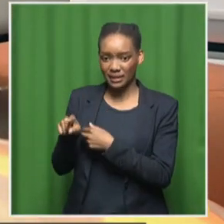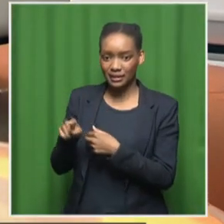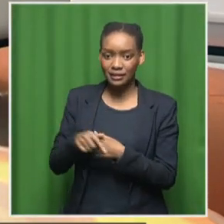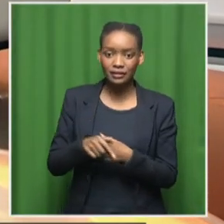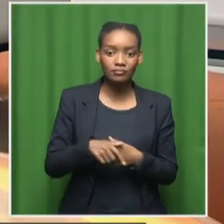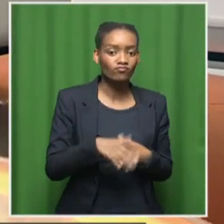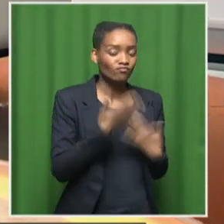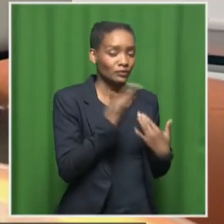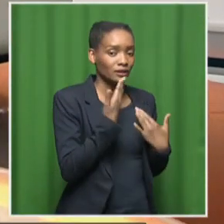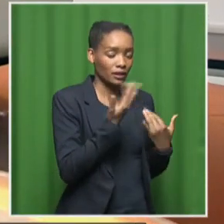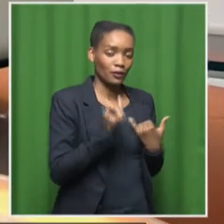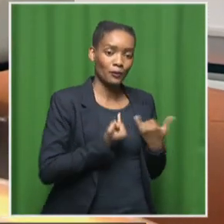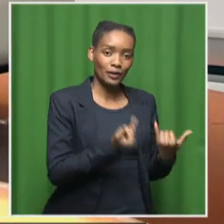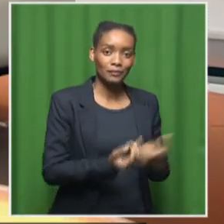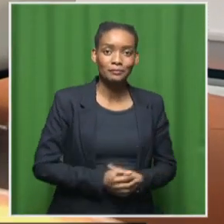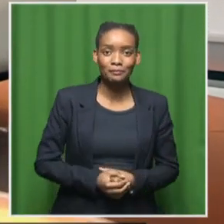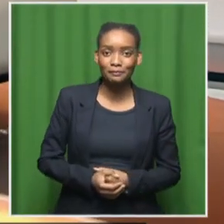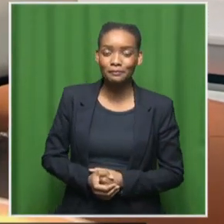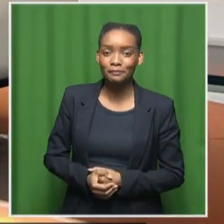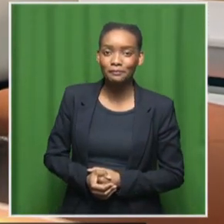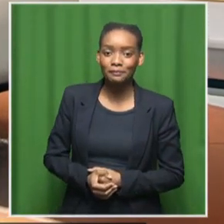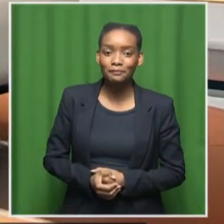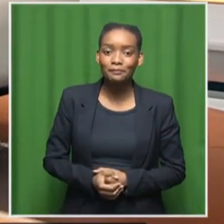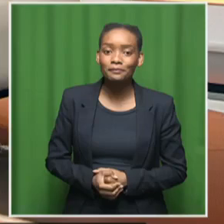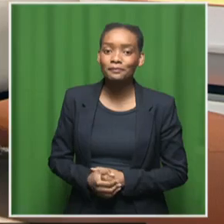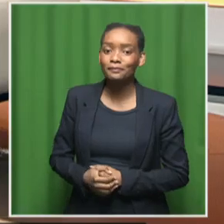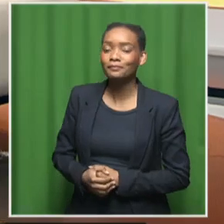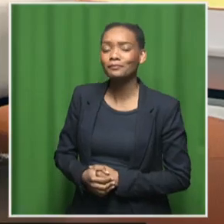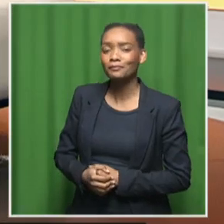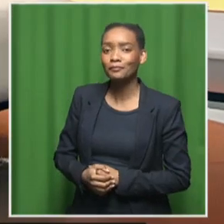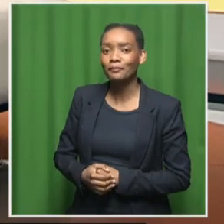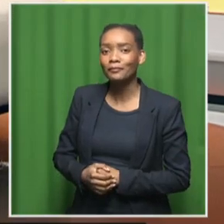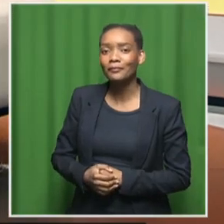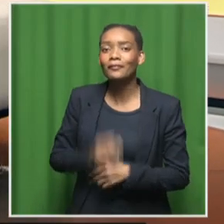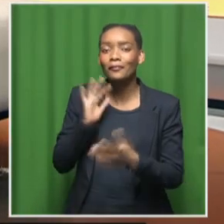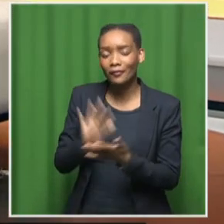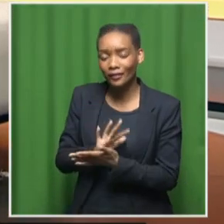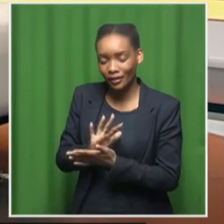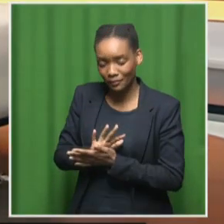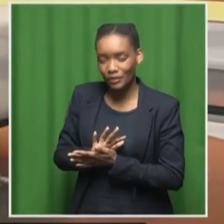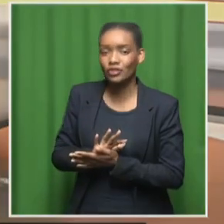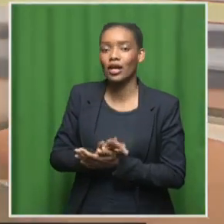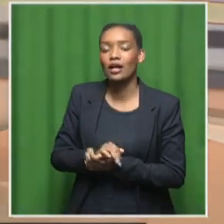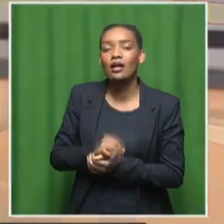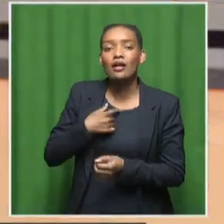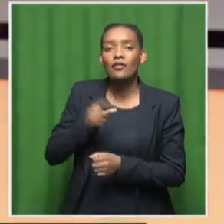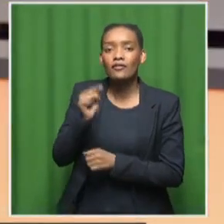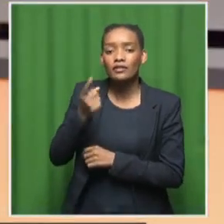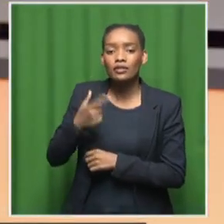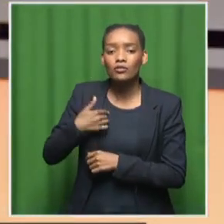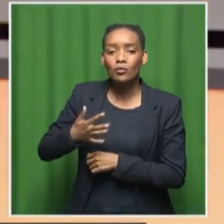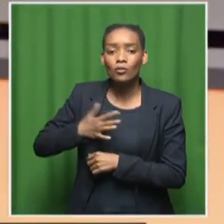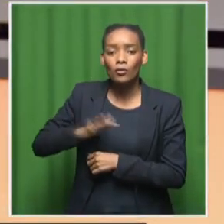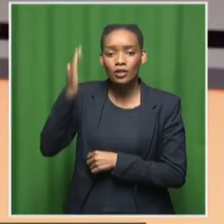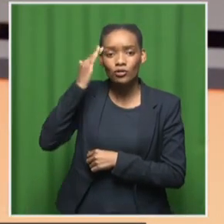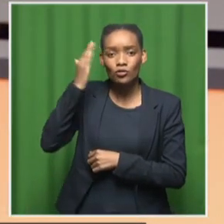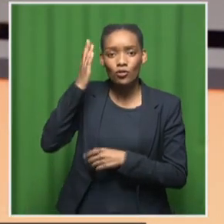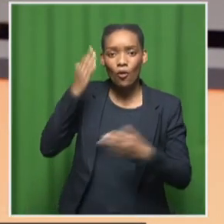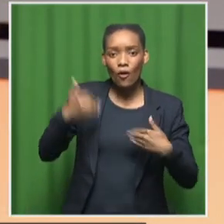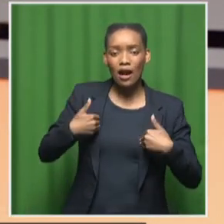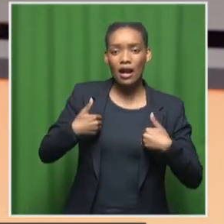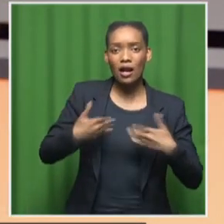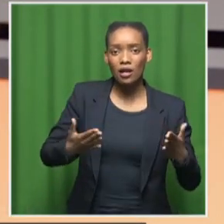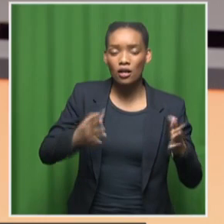so much for having me. It's an absolute pleasure. First of all, before we get deeper into the conversation, take us through how the Cradle of Creativity